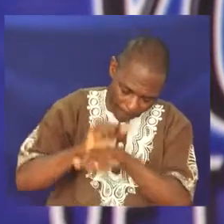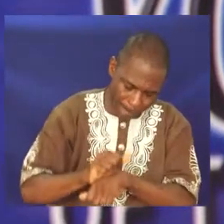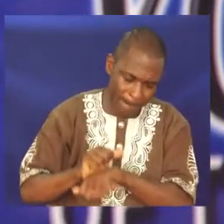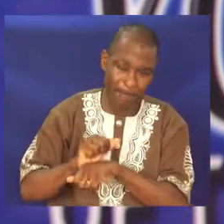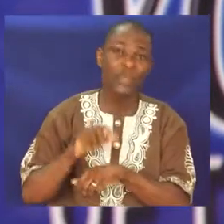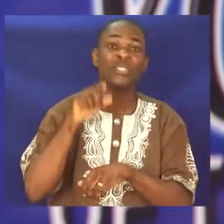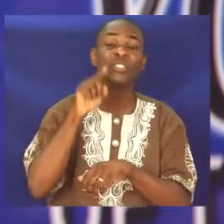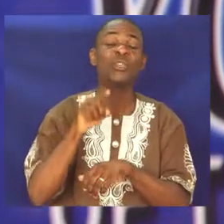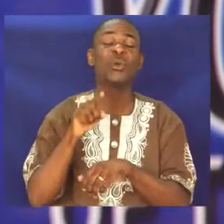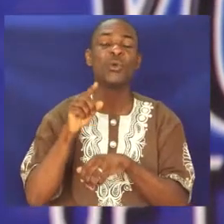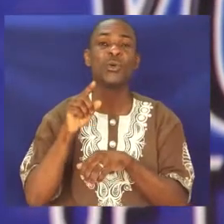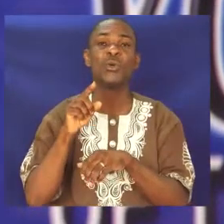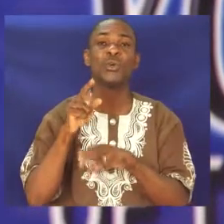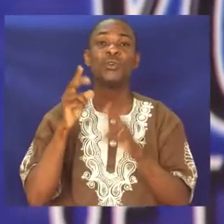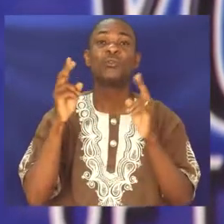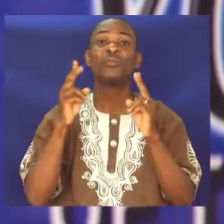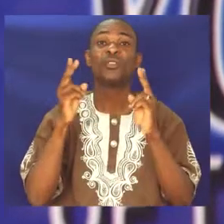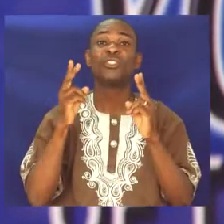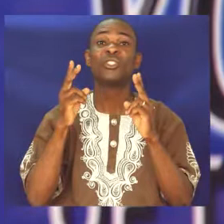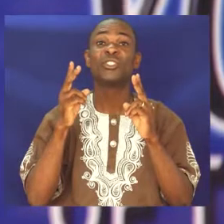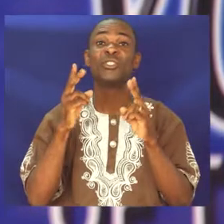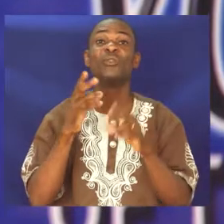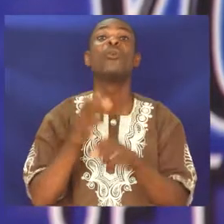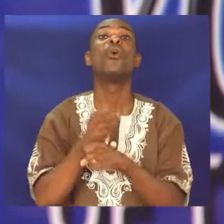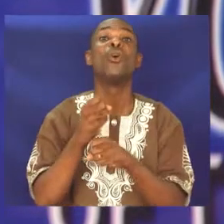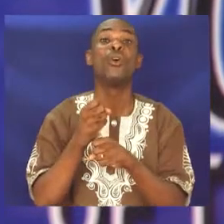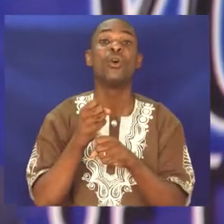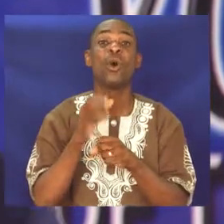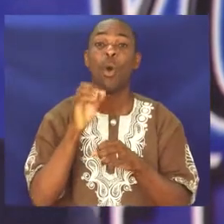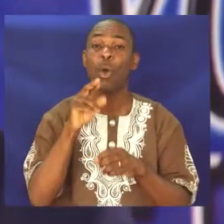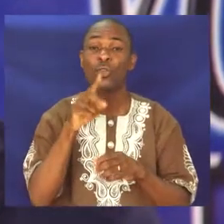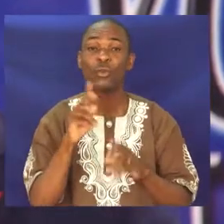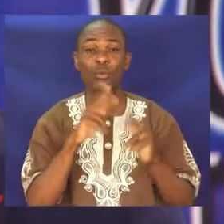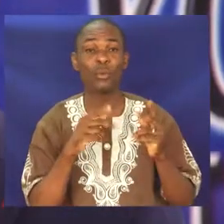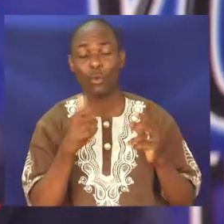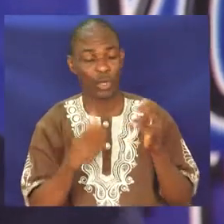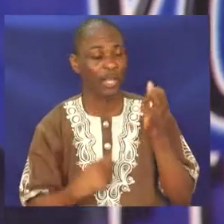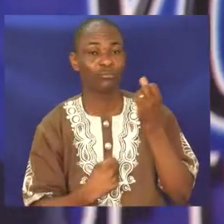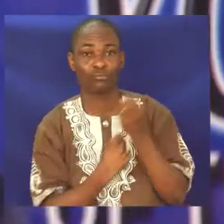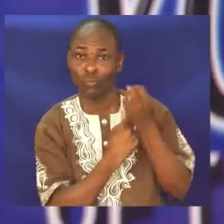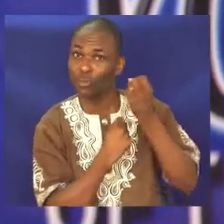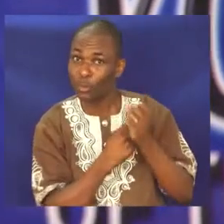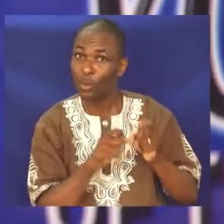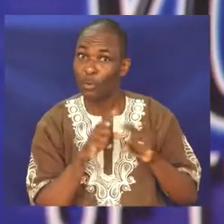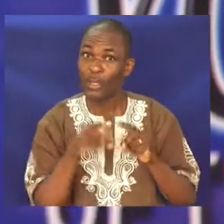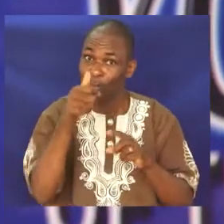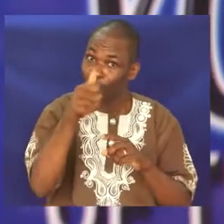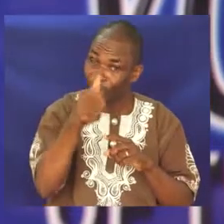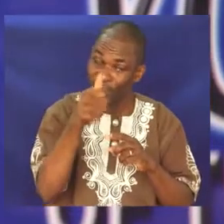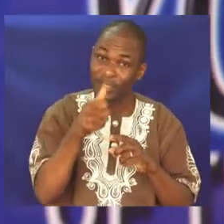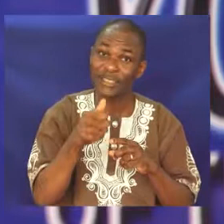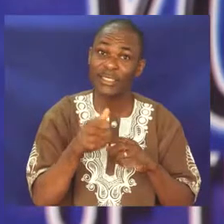begyina enkrofo achi na wo bo wo nsam ama afoforo. Na wo ankasa de obroni be se se wa